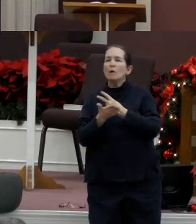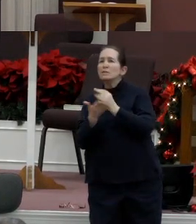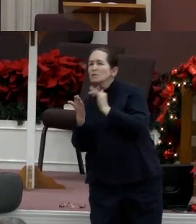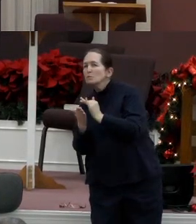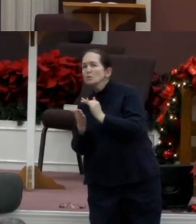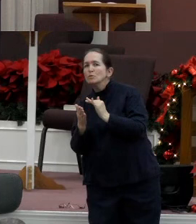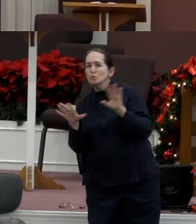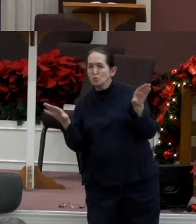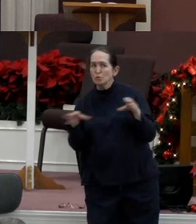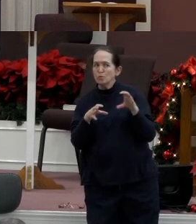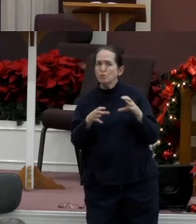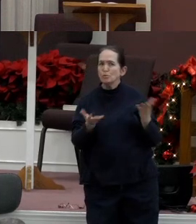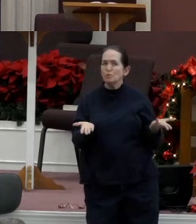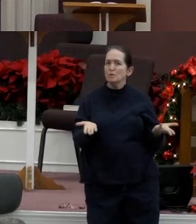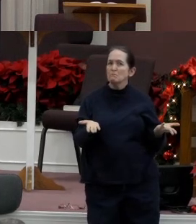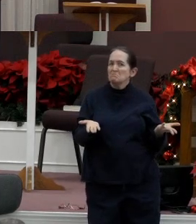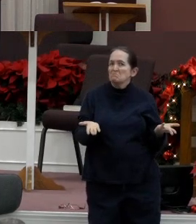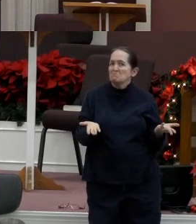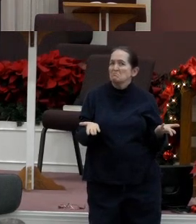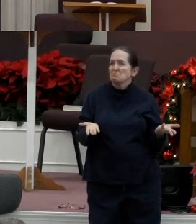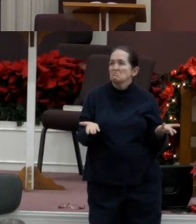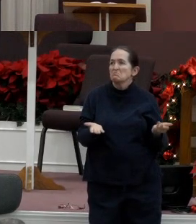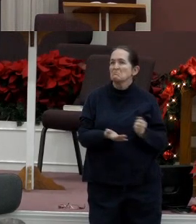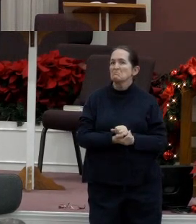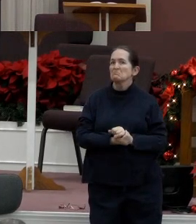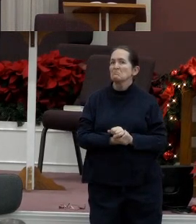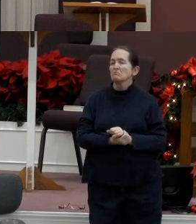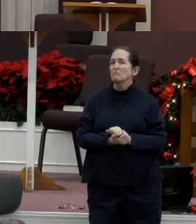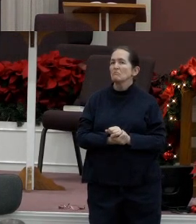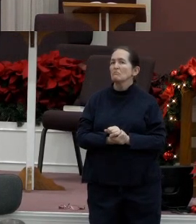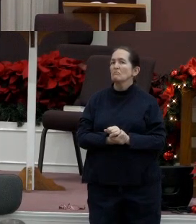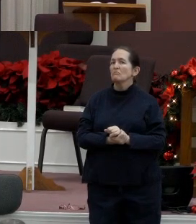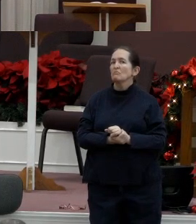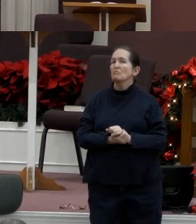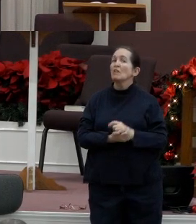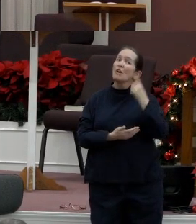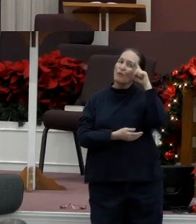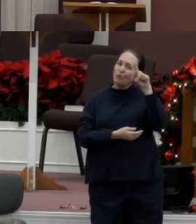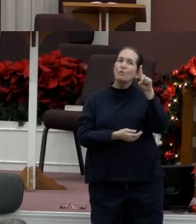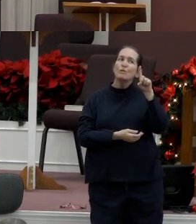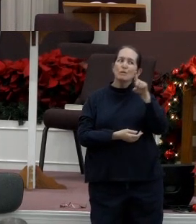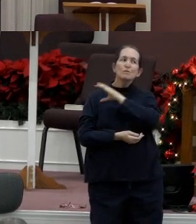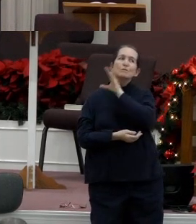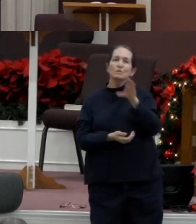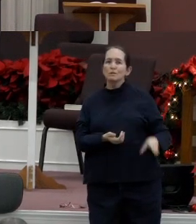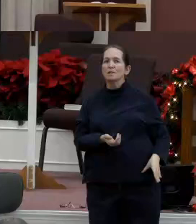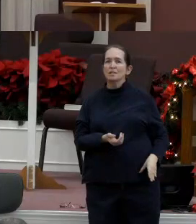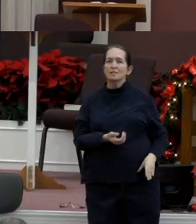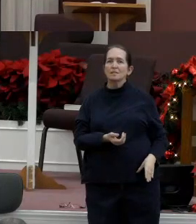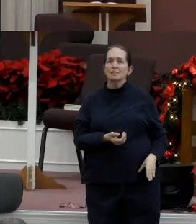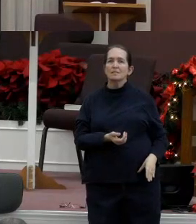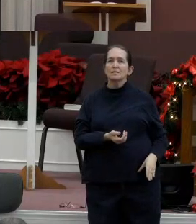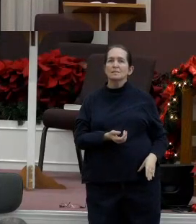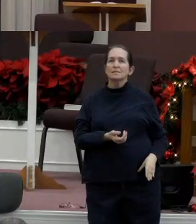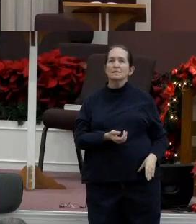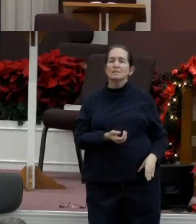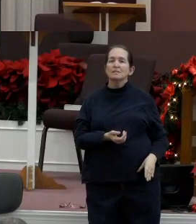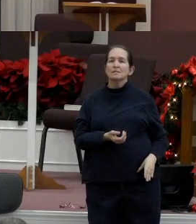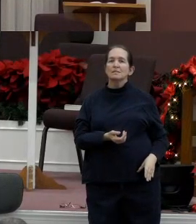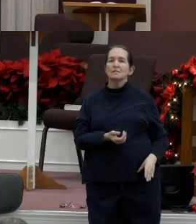For the sake of Christ, They left the sheep.